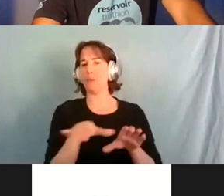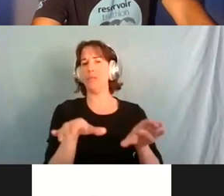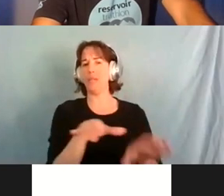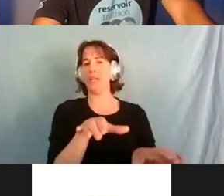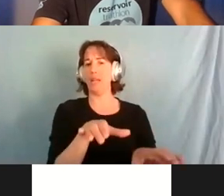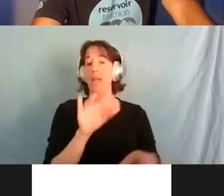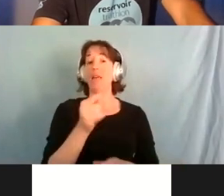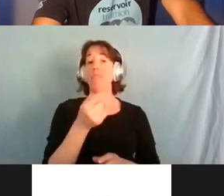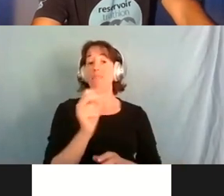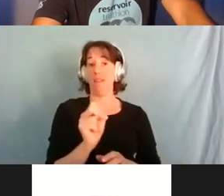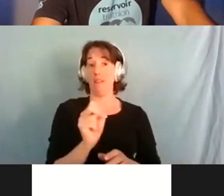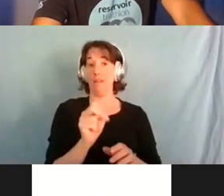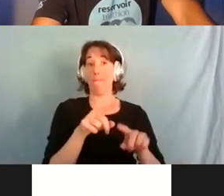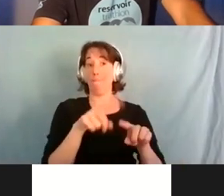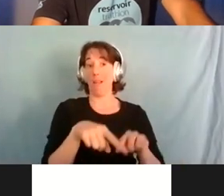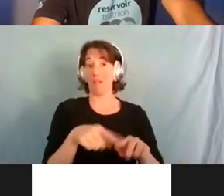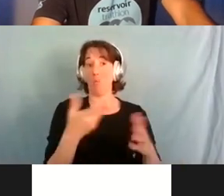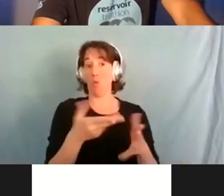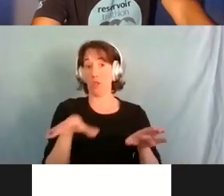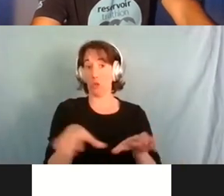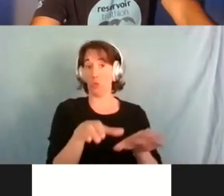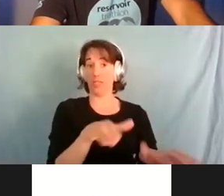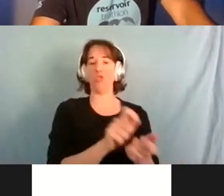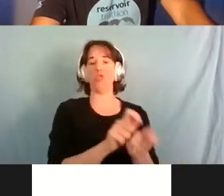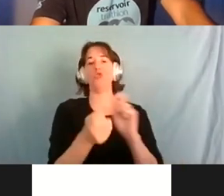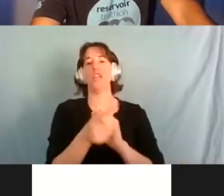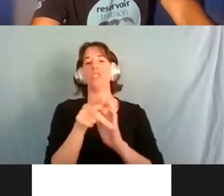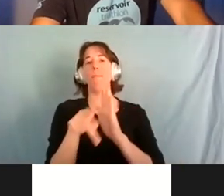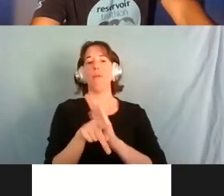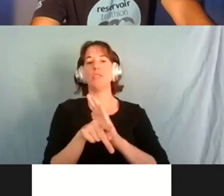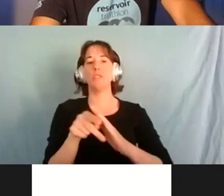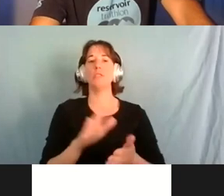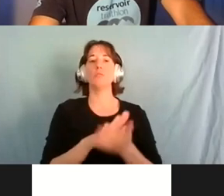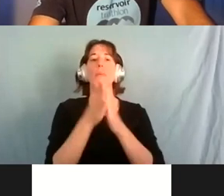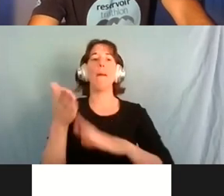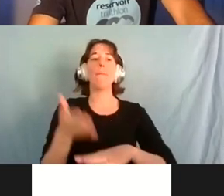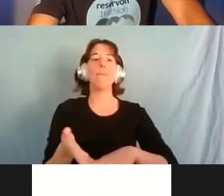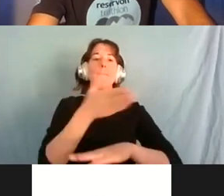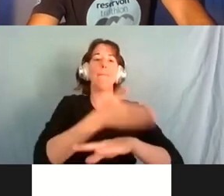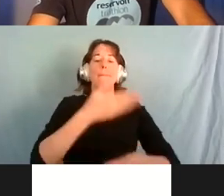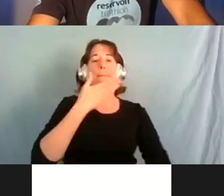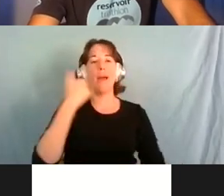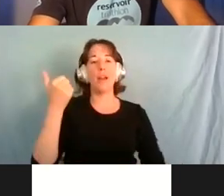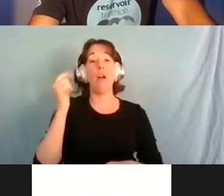policy to be better until it eventually stumbles